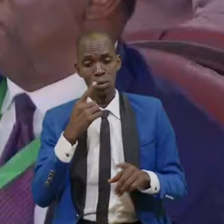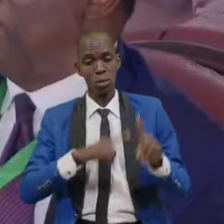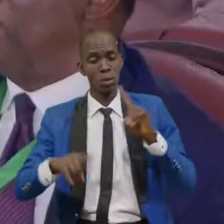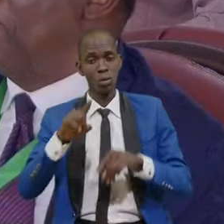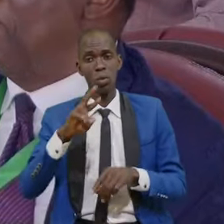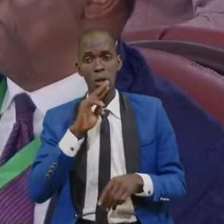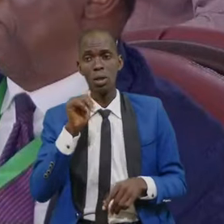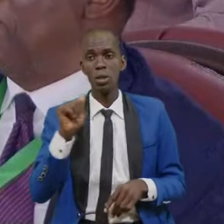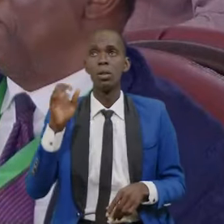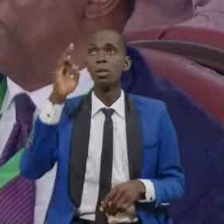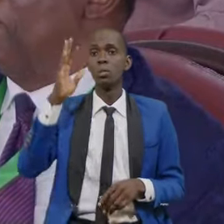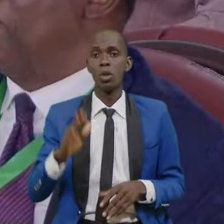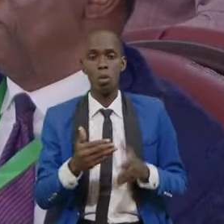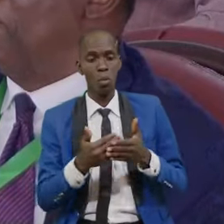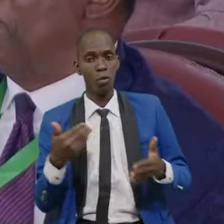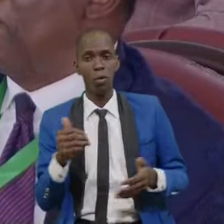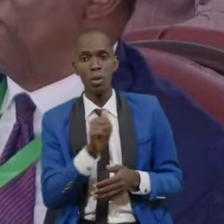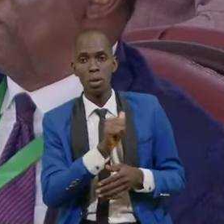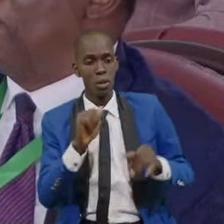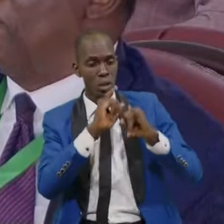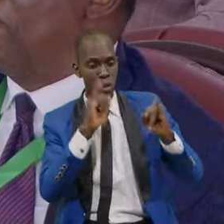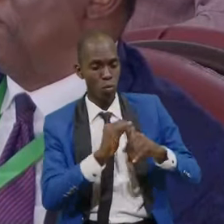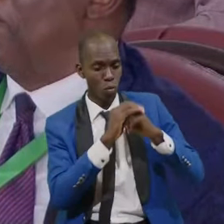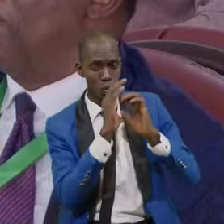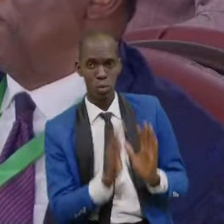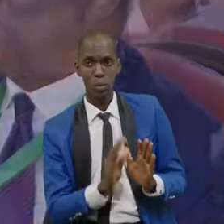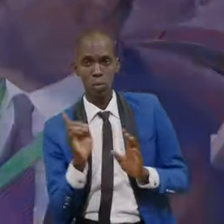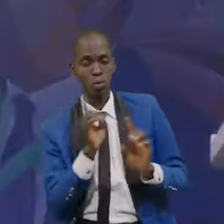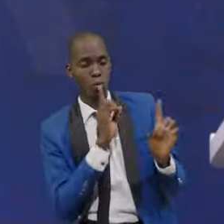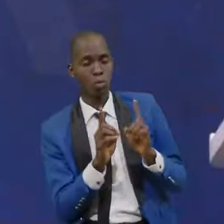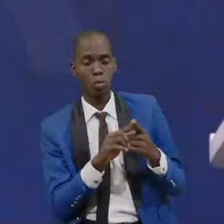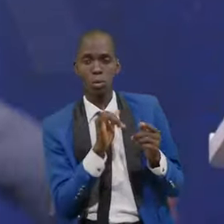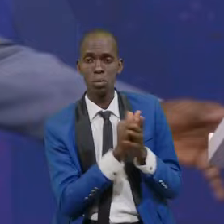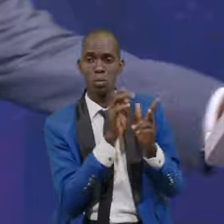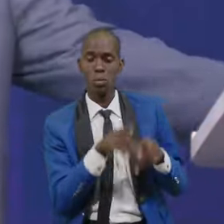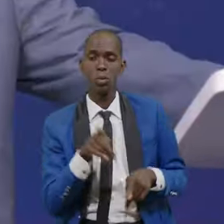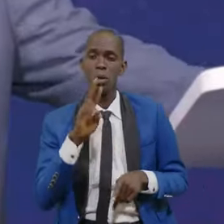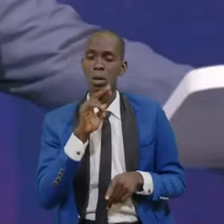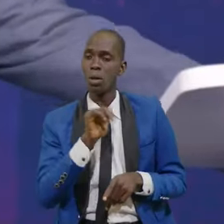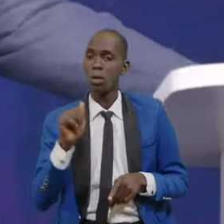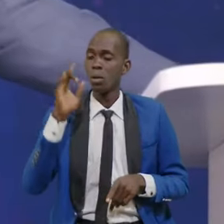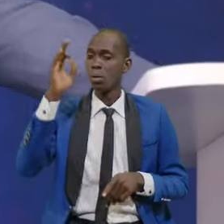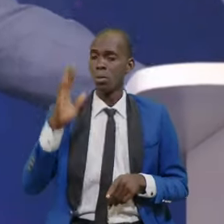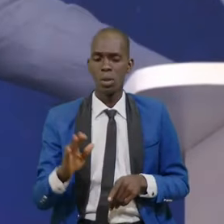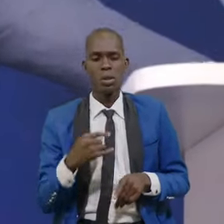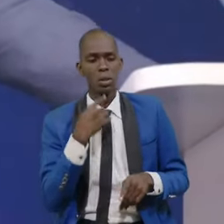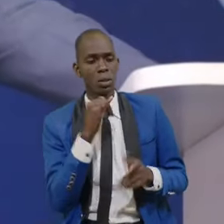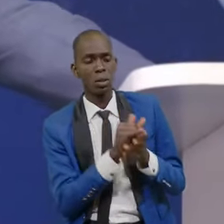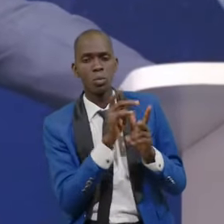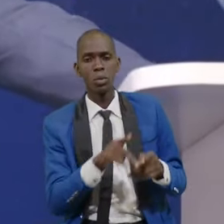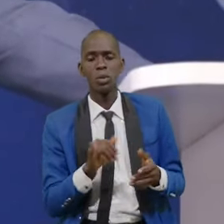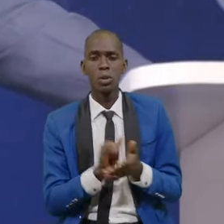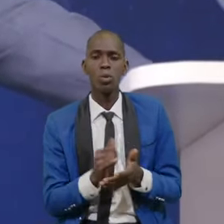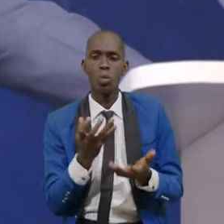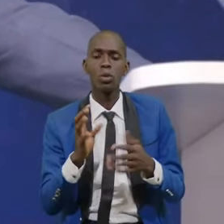and I want my church to grow, and do something for me. That man is not called of God. If